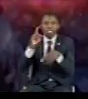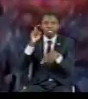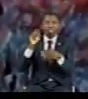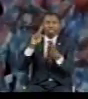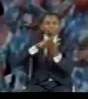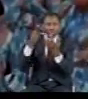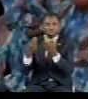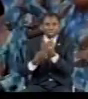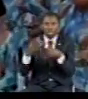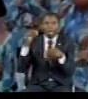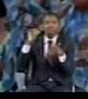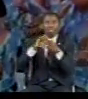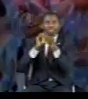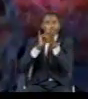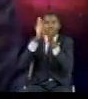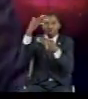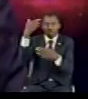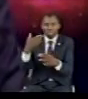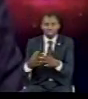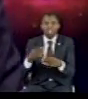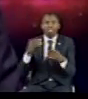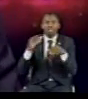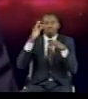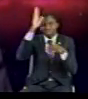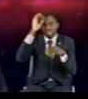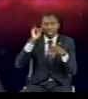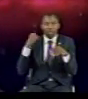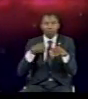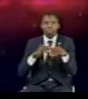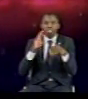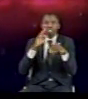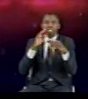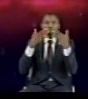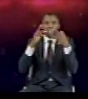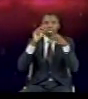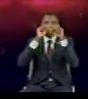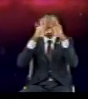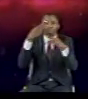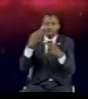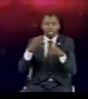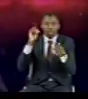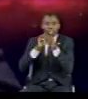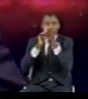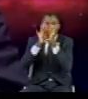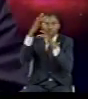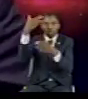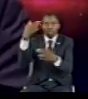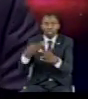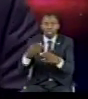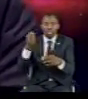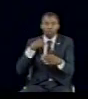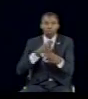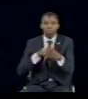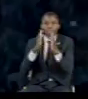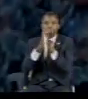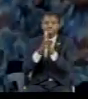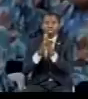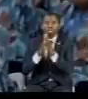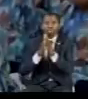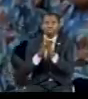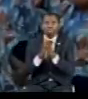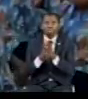name. Father, we thank you and we bless your name. In Jesus' name, we've prayed. Amen. Amen.